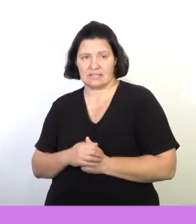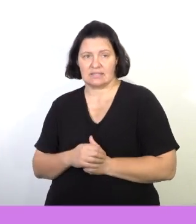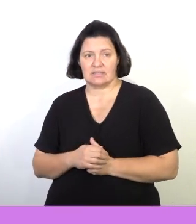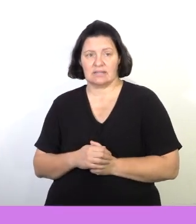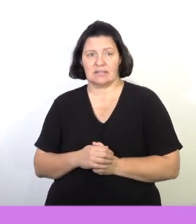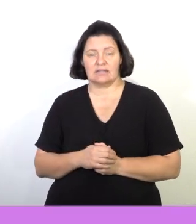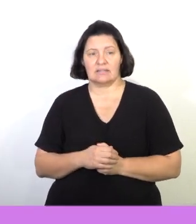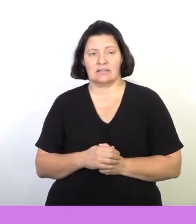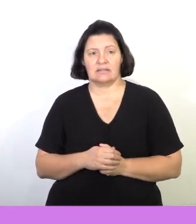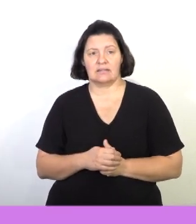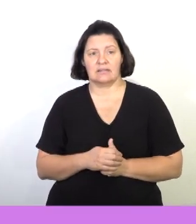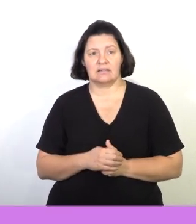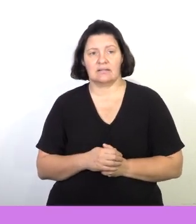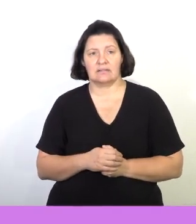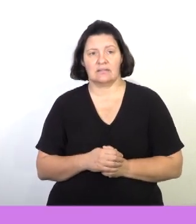3,500